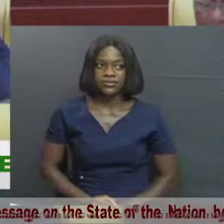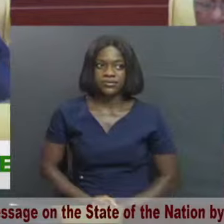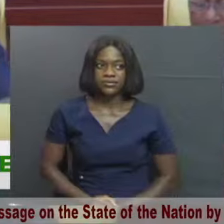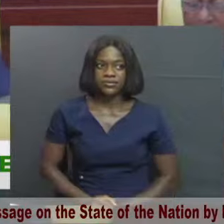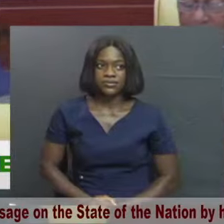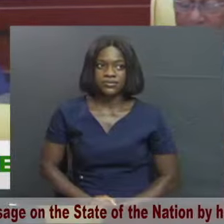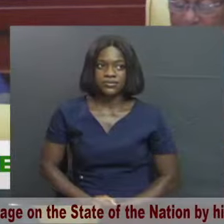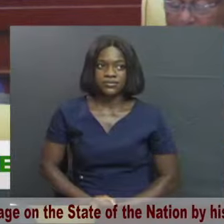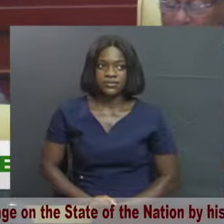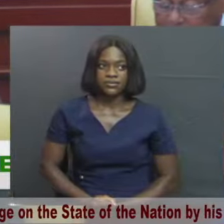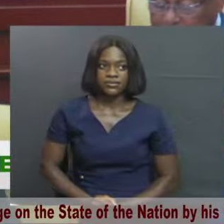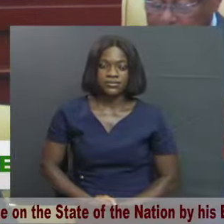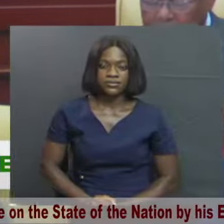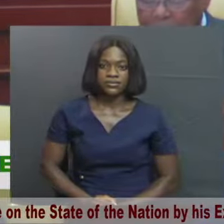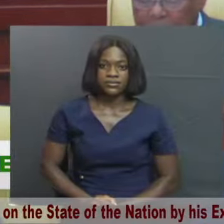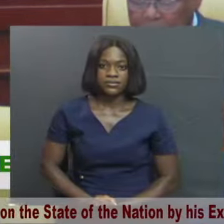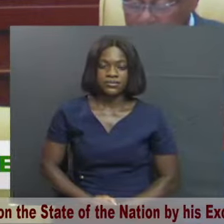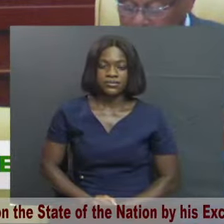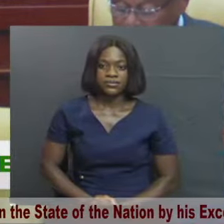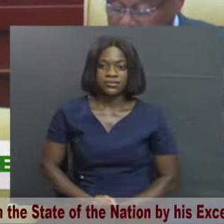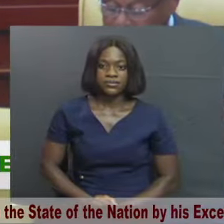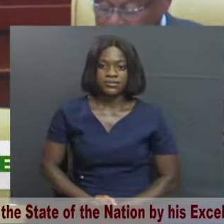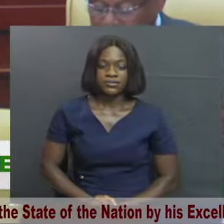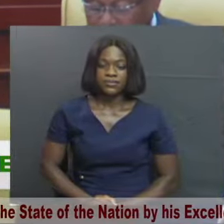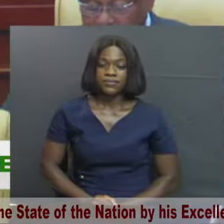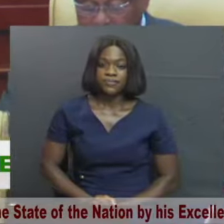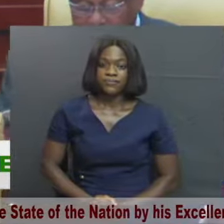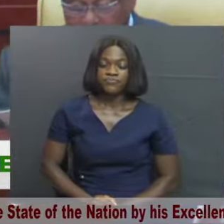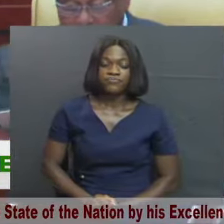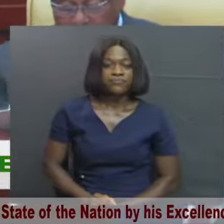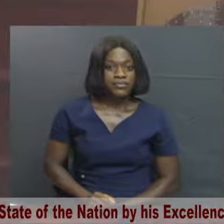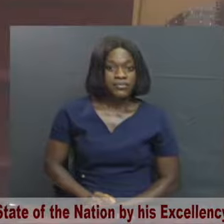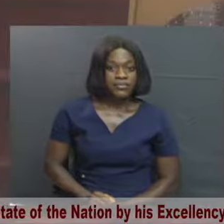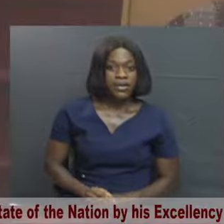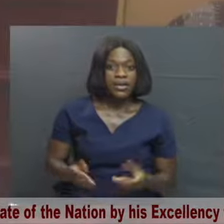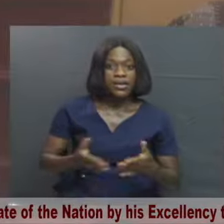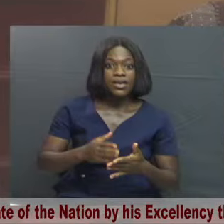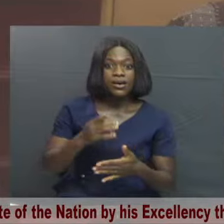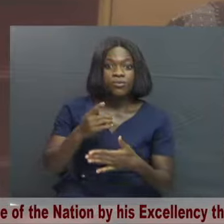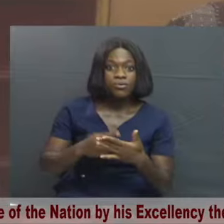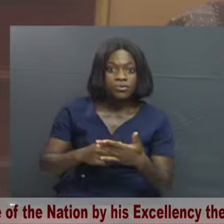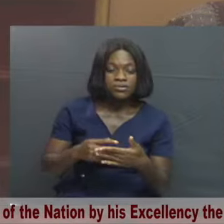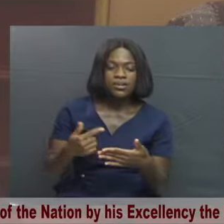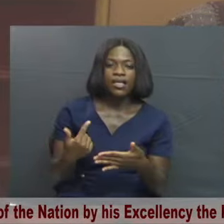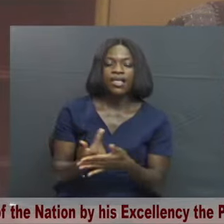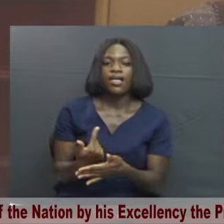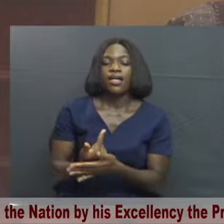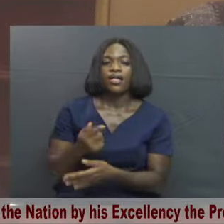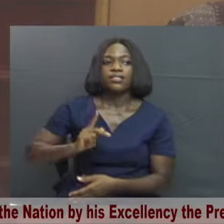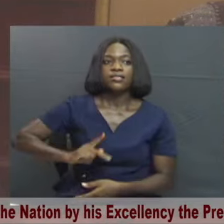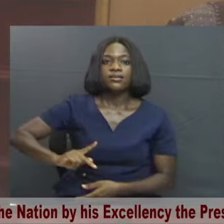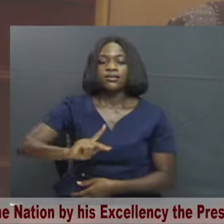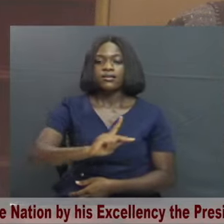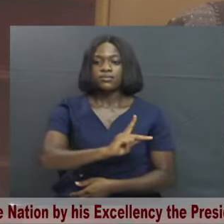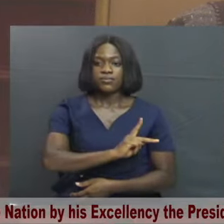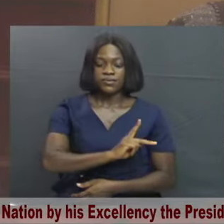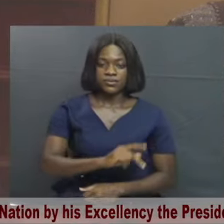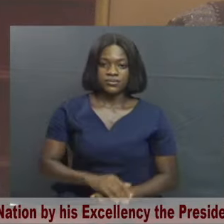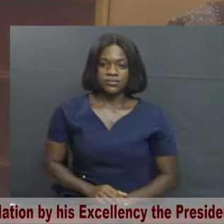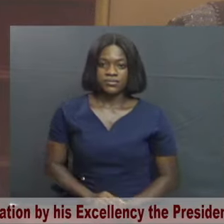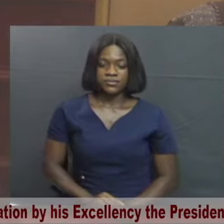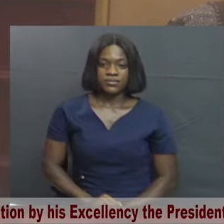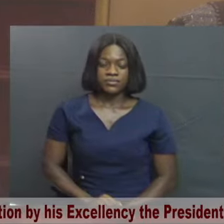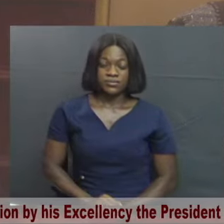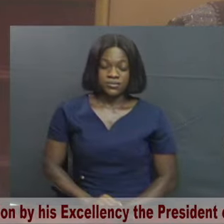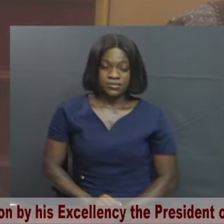house this is the house of parliament this is the house of